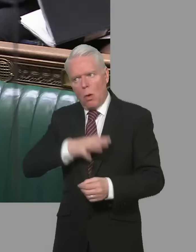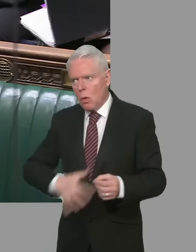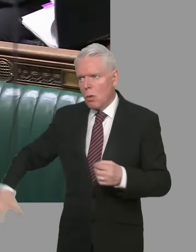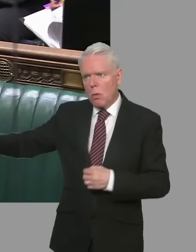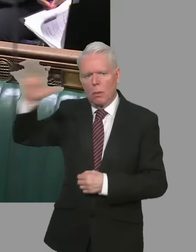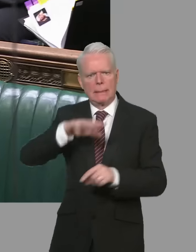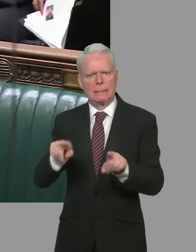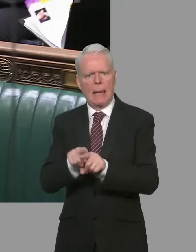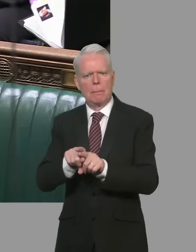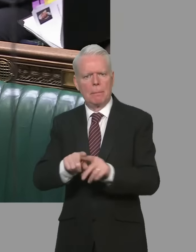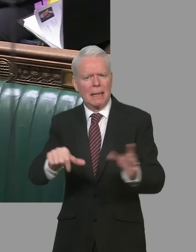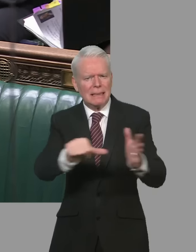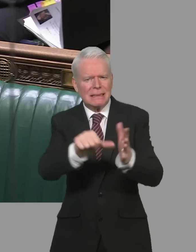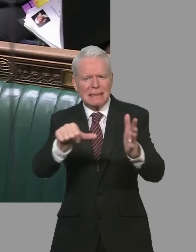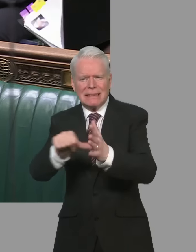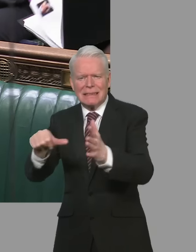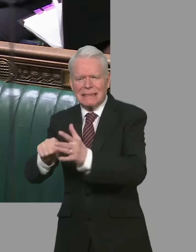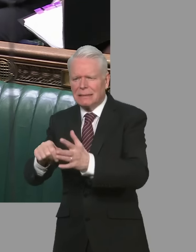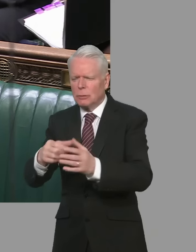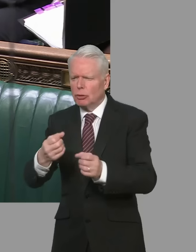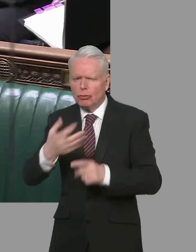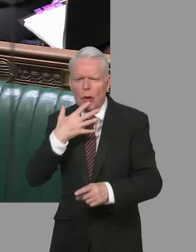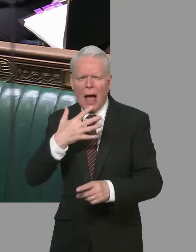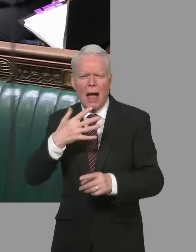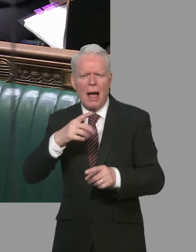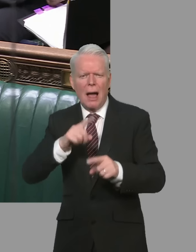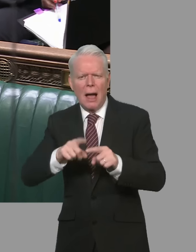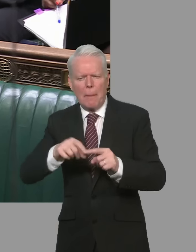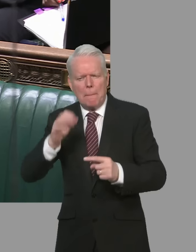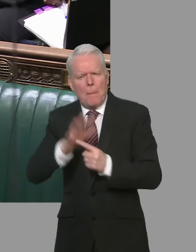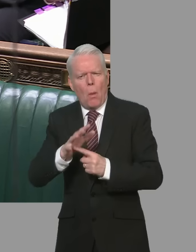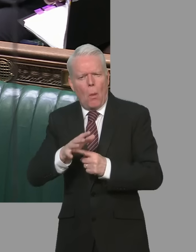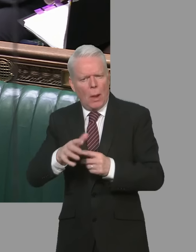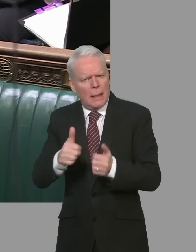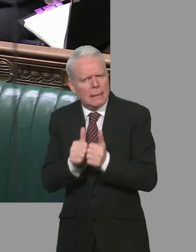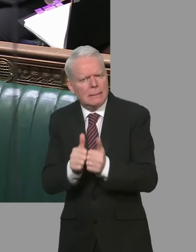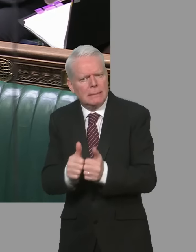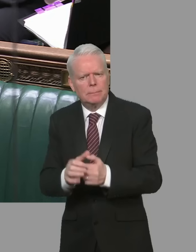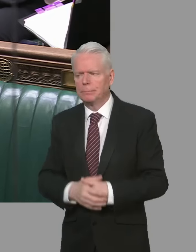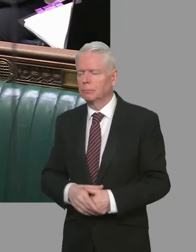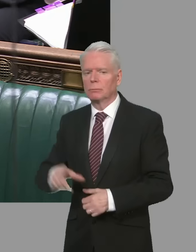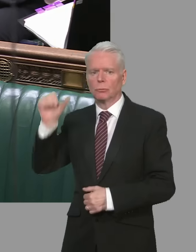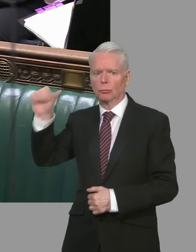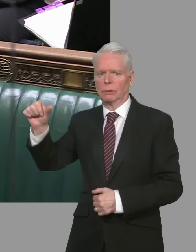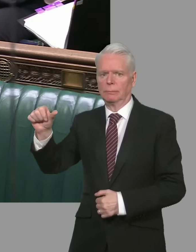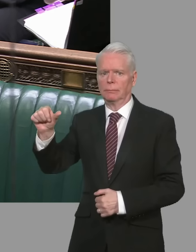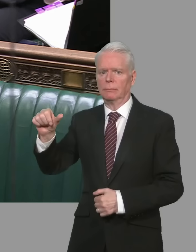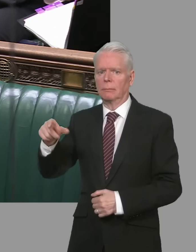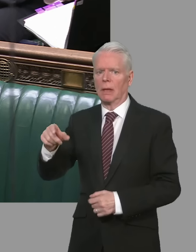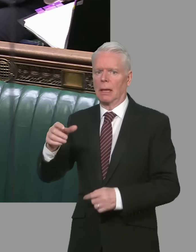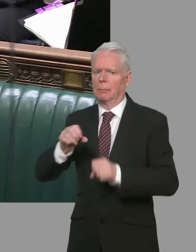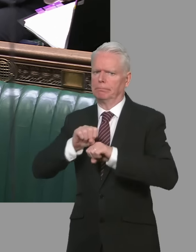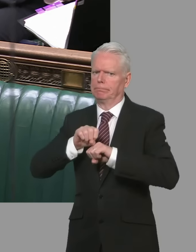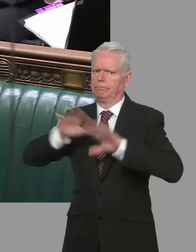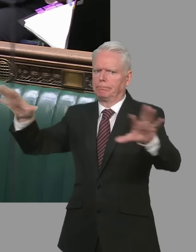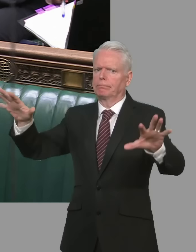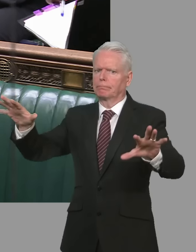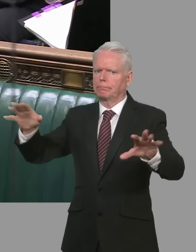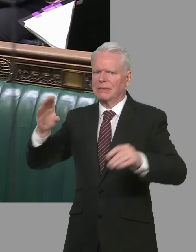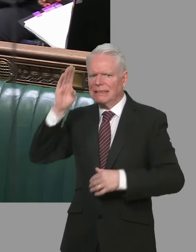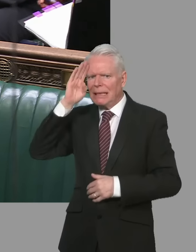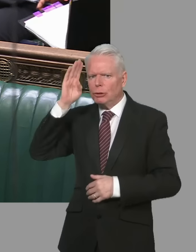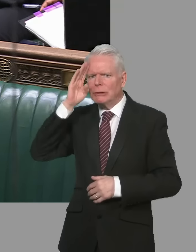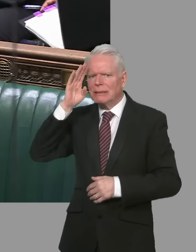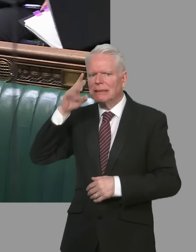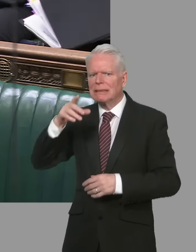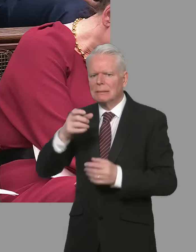drugs. Alongside deploying new detection methods at the border to seize drugs, we're investing in better mental health support and drug addiction treatment,